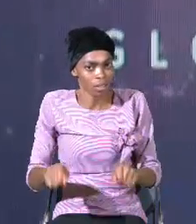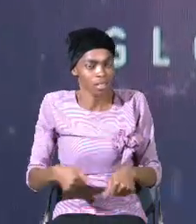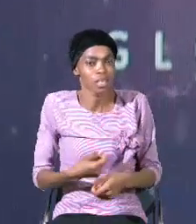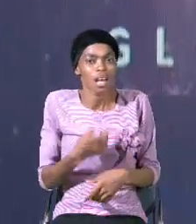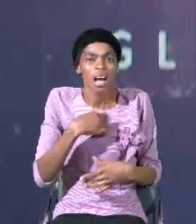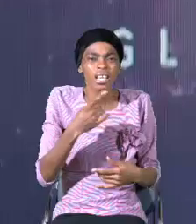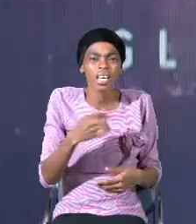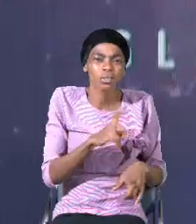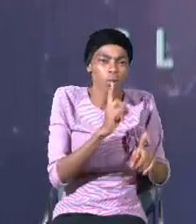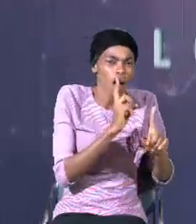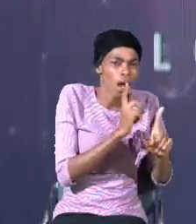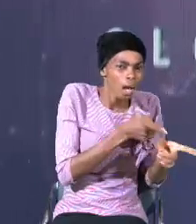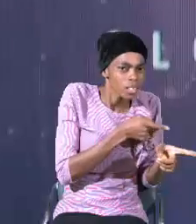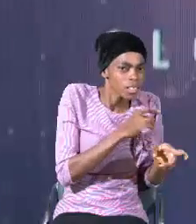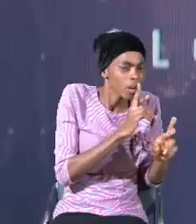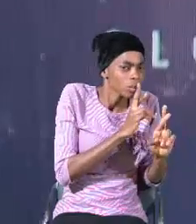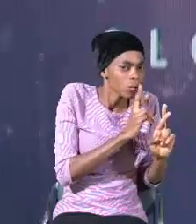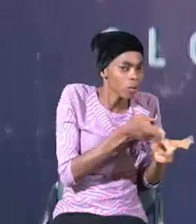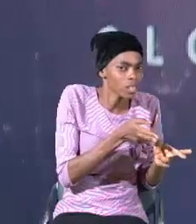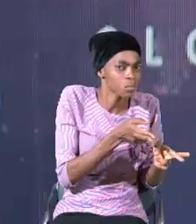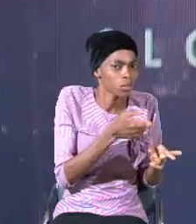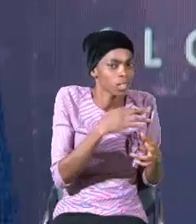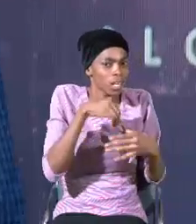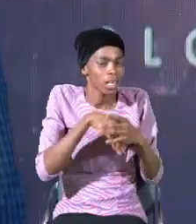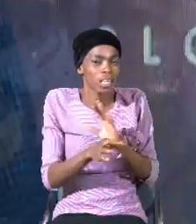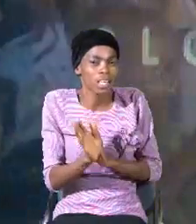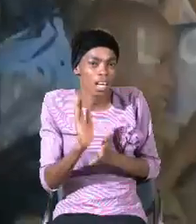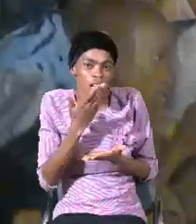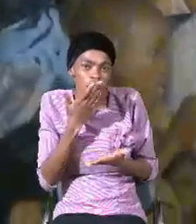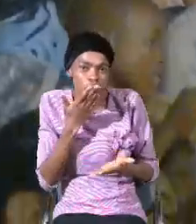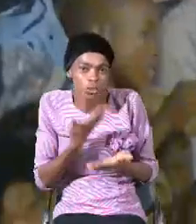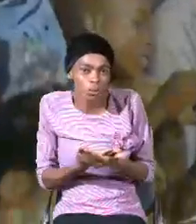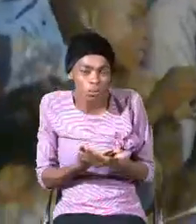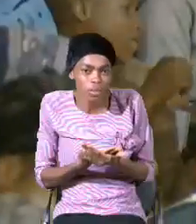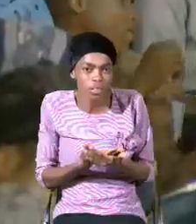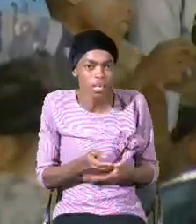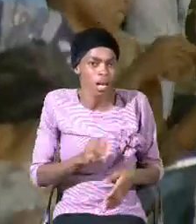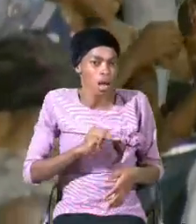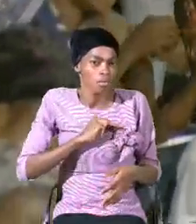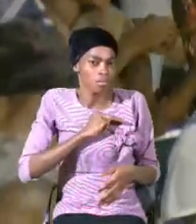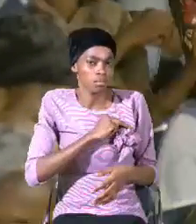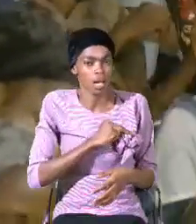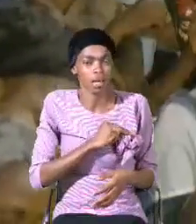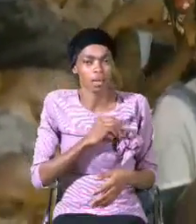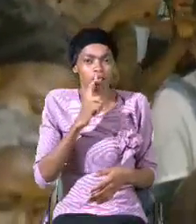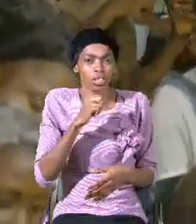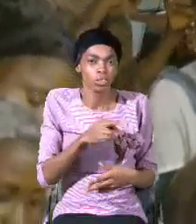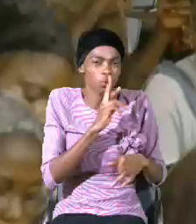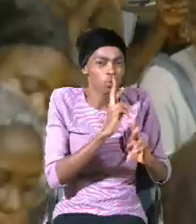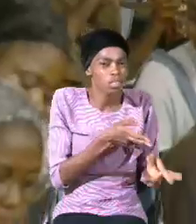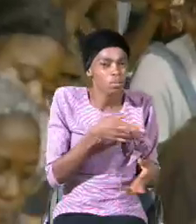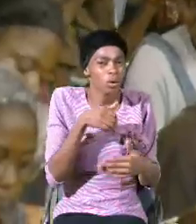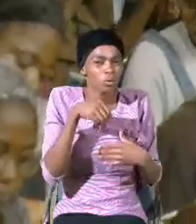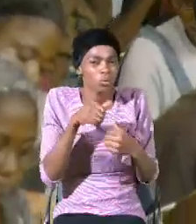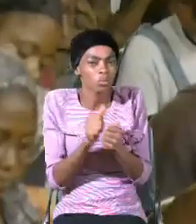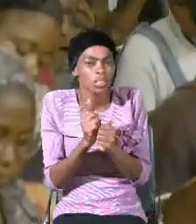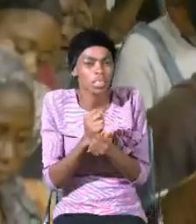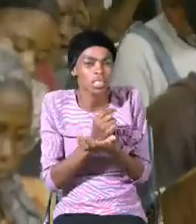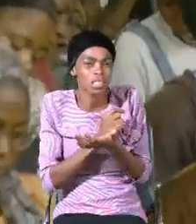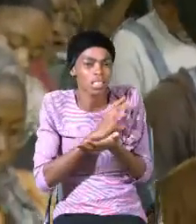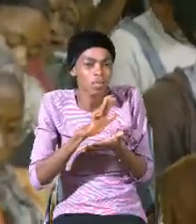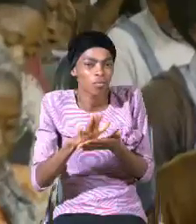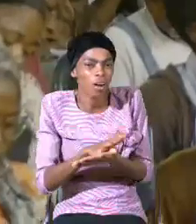qualitative, measurable. You respond with the divine ability the Lord has given